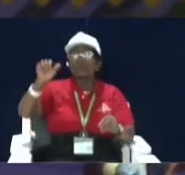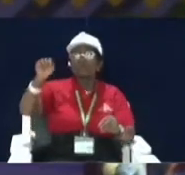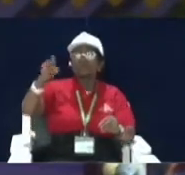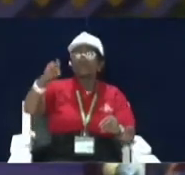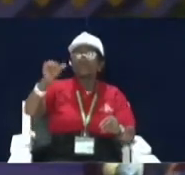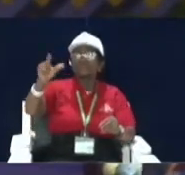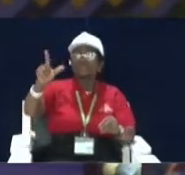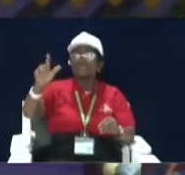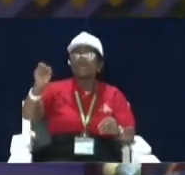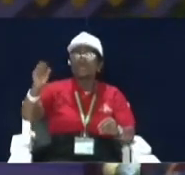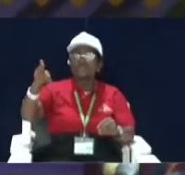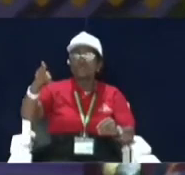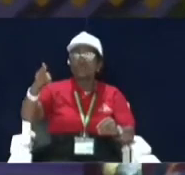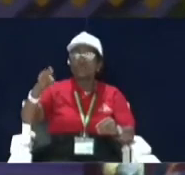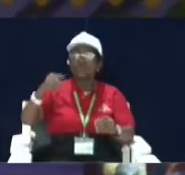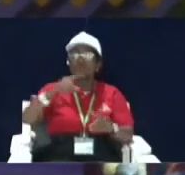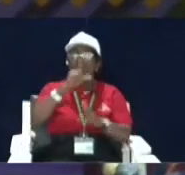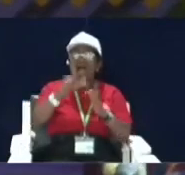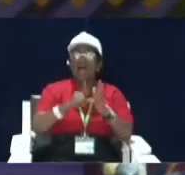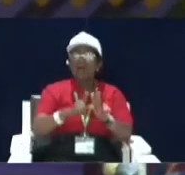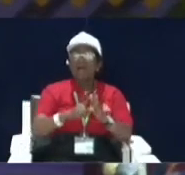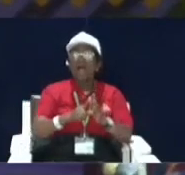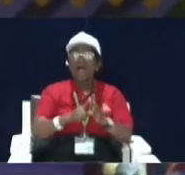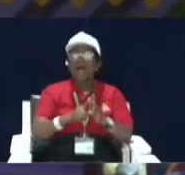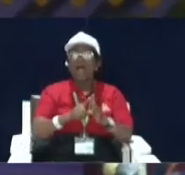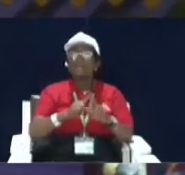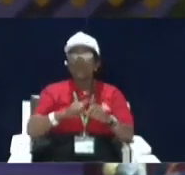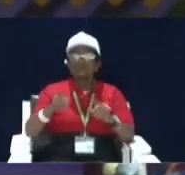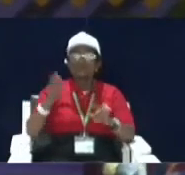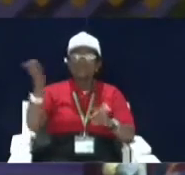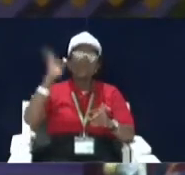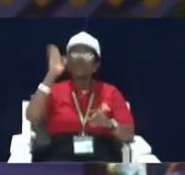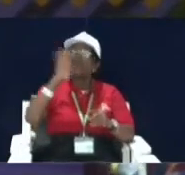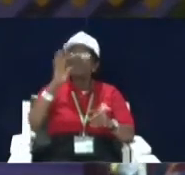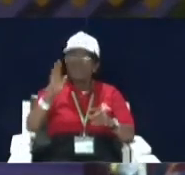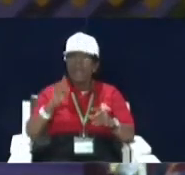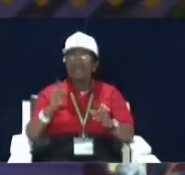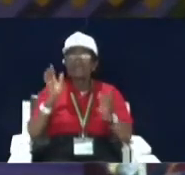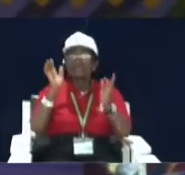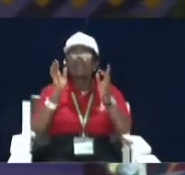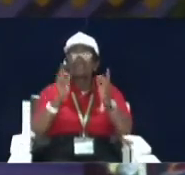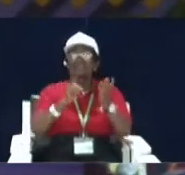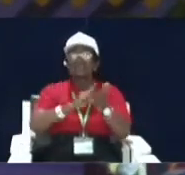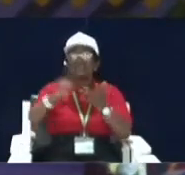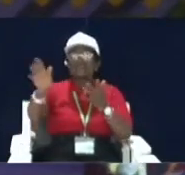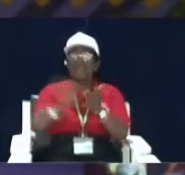Some people have asked me about the dormitories. The